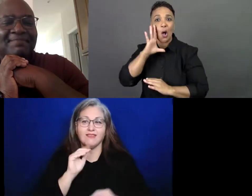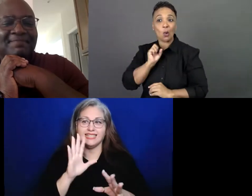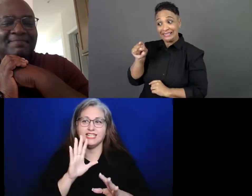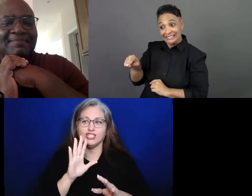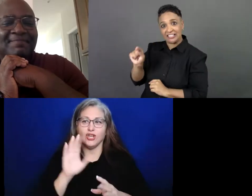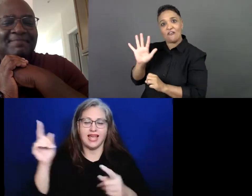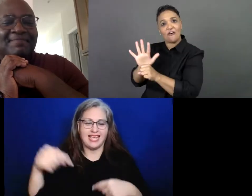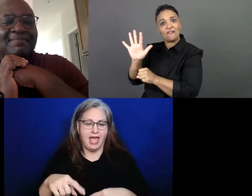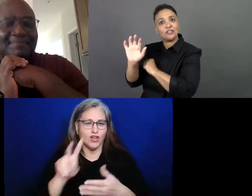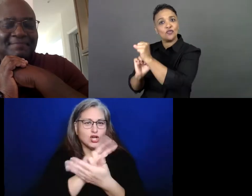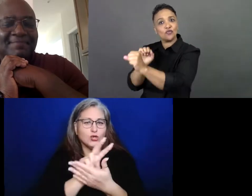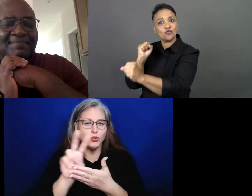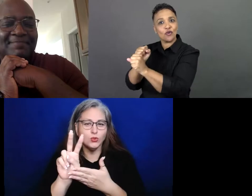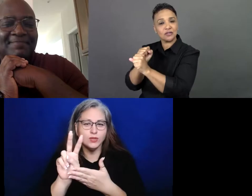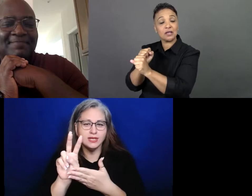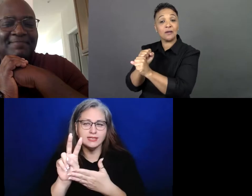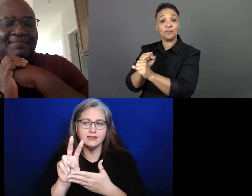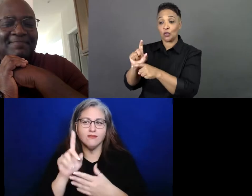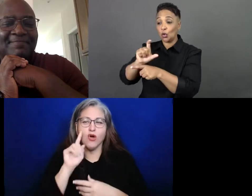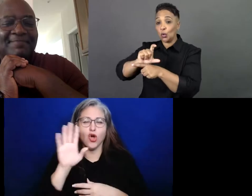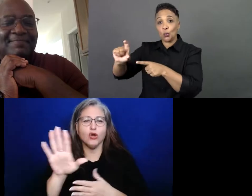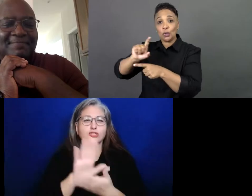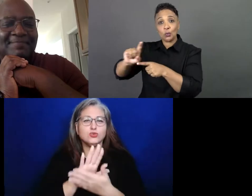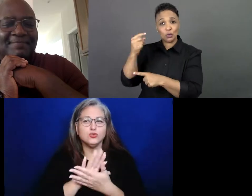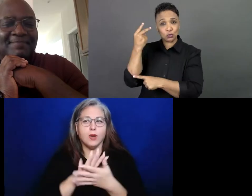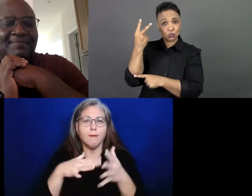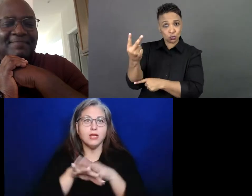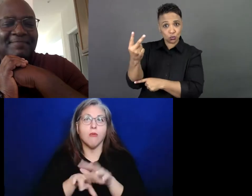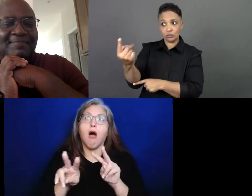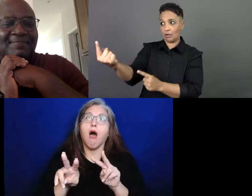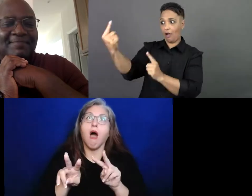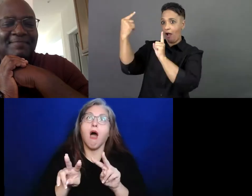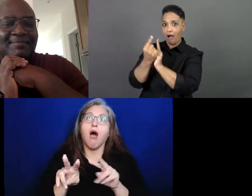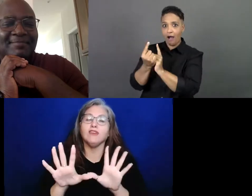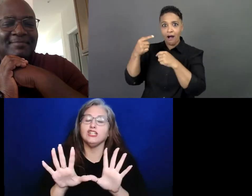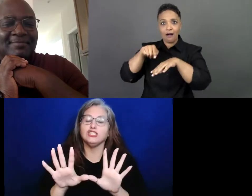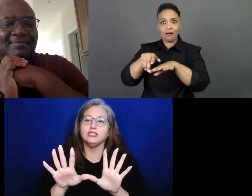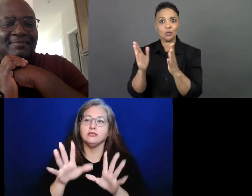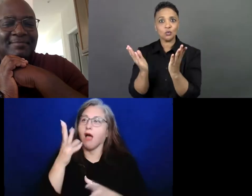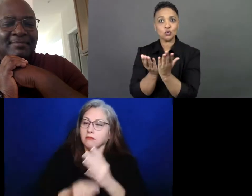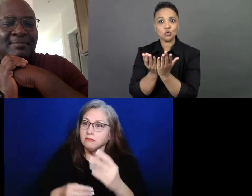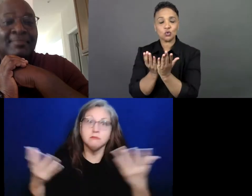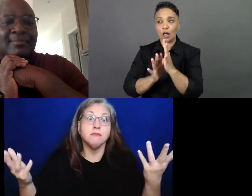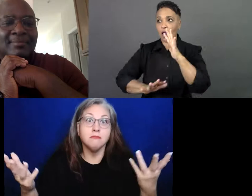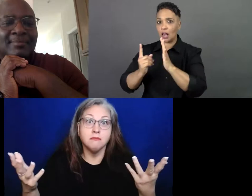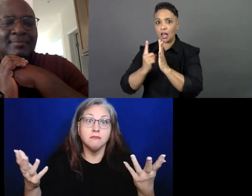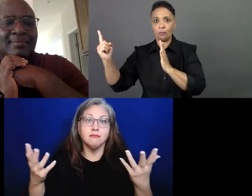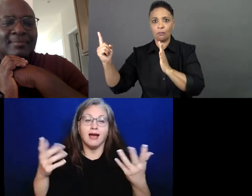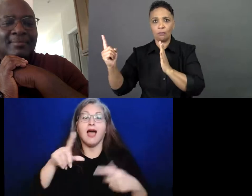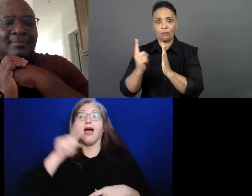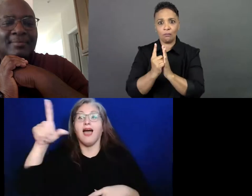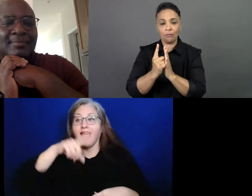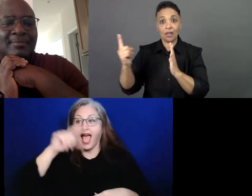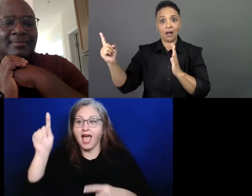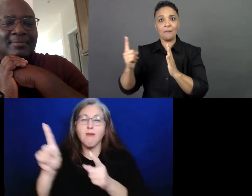came for 2 weeks in her school mainstream, and then stopped, disappeared. And then Gallaudet